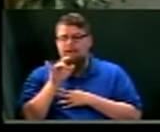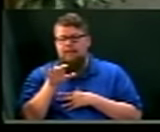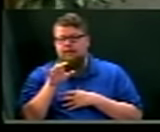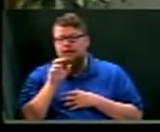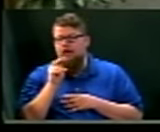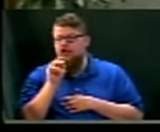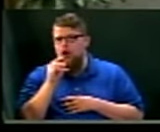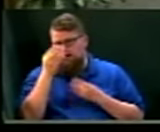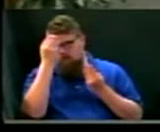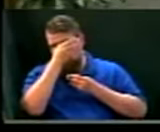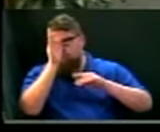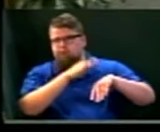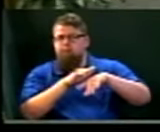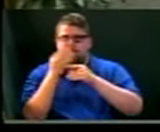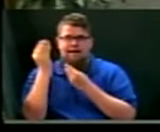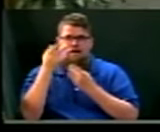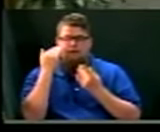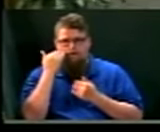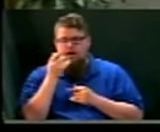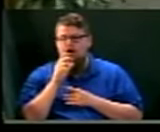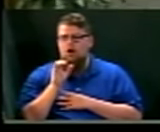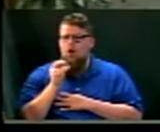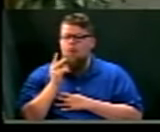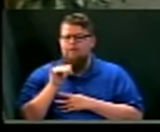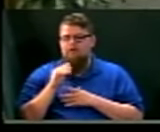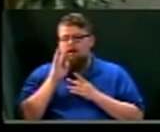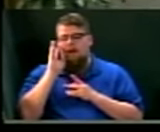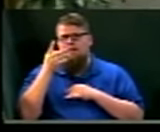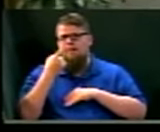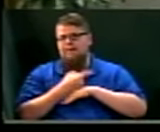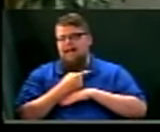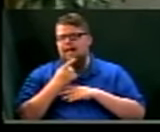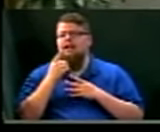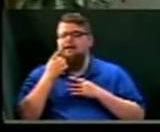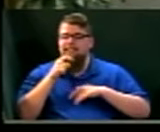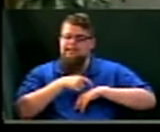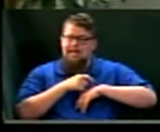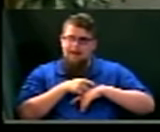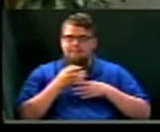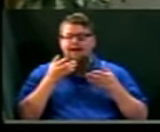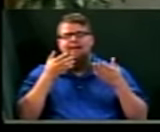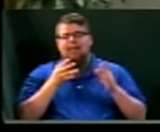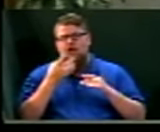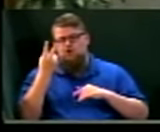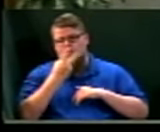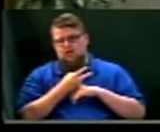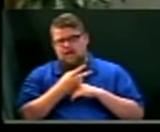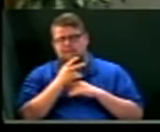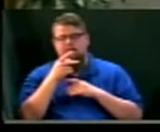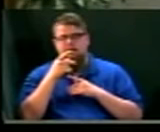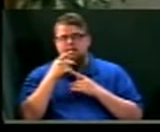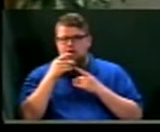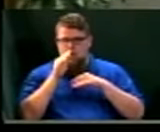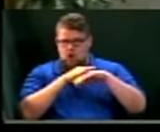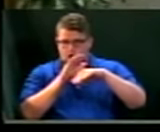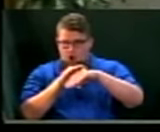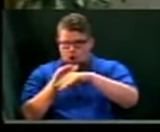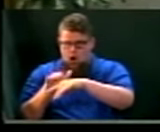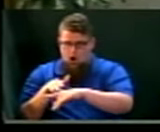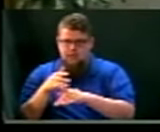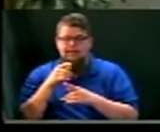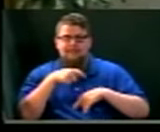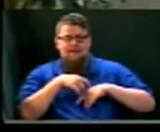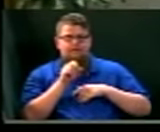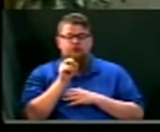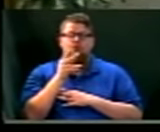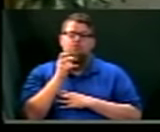Okay, so we'll just direct Ms. Coatney to come up with a time allowing for the 2 days public notice, time for the superintendent